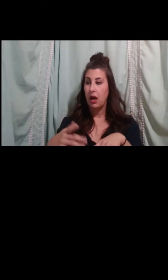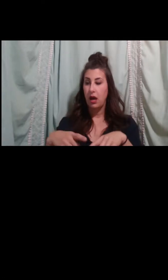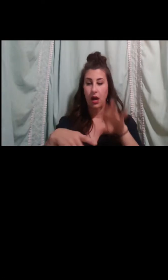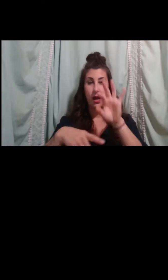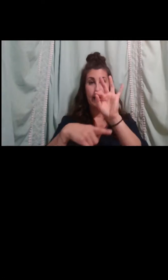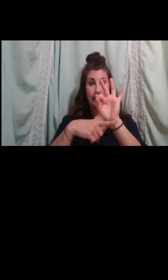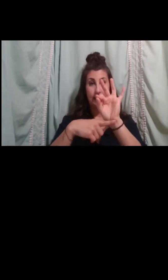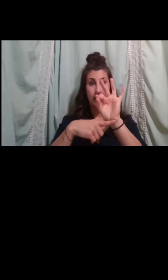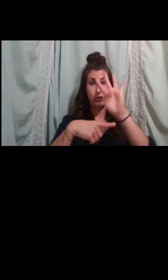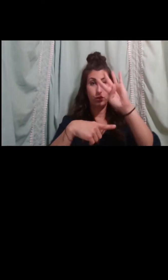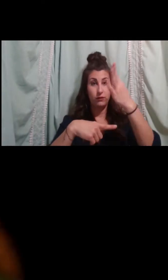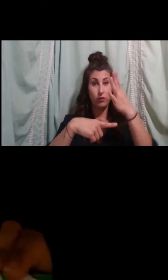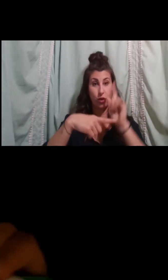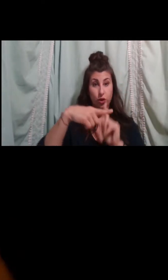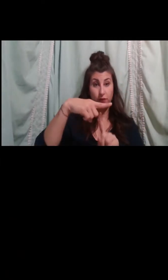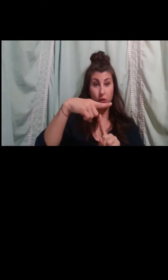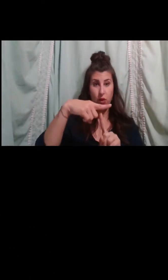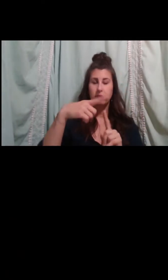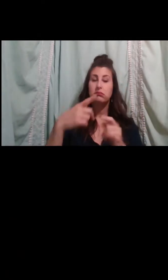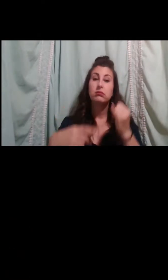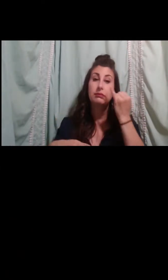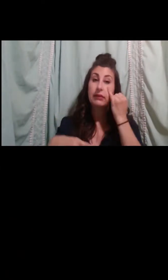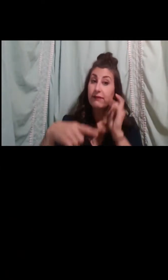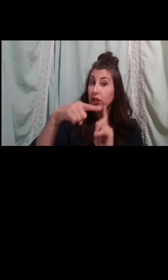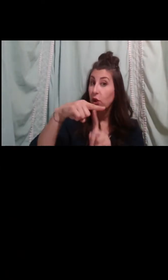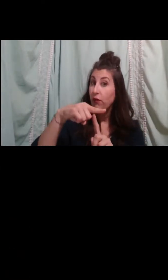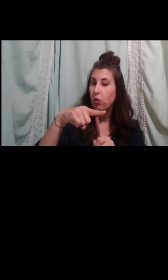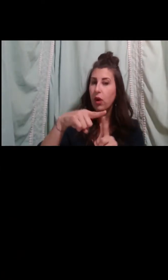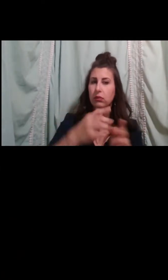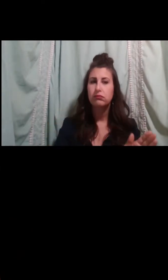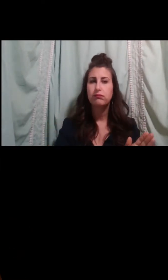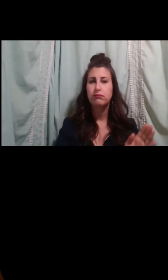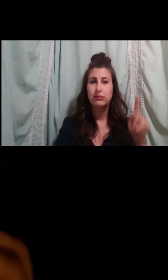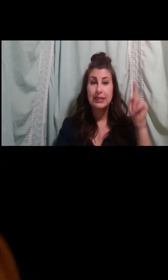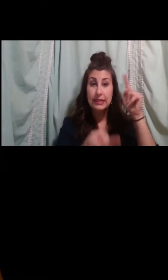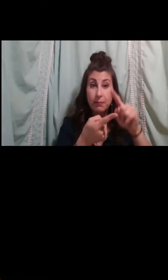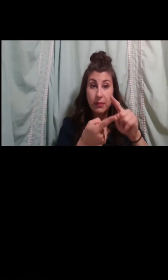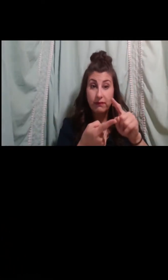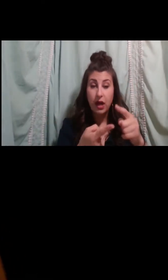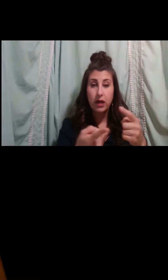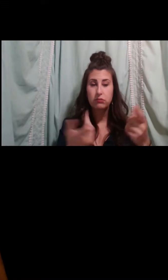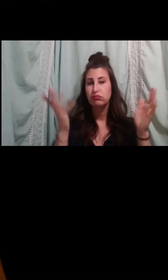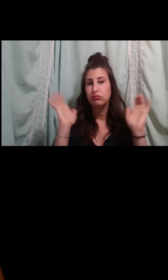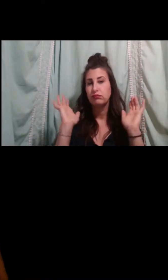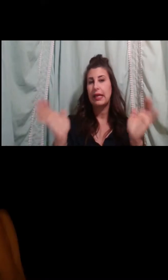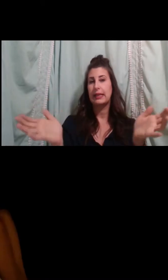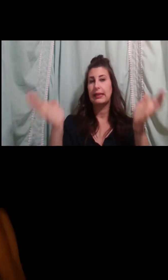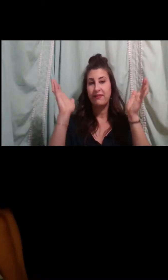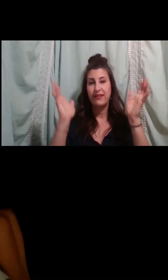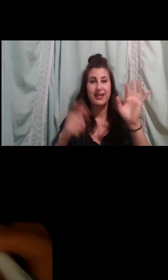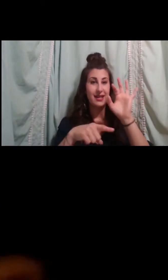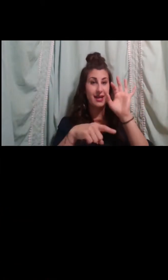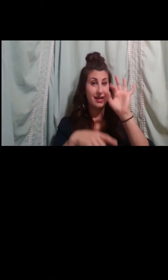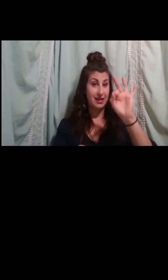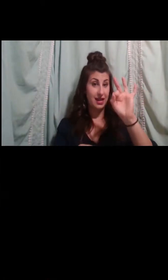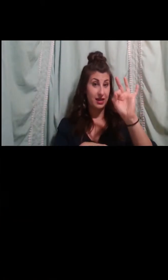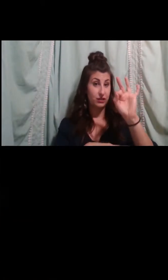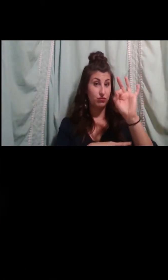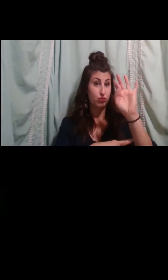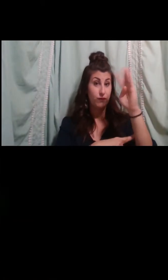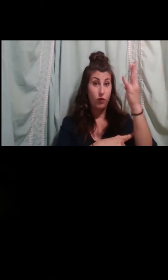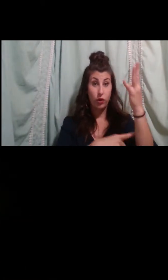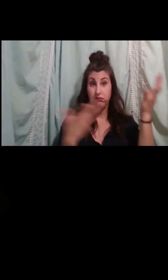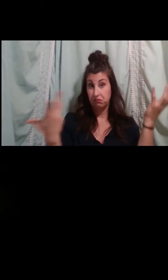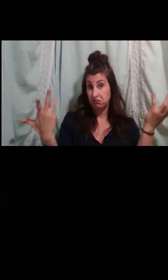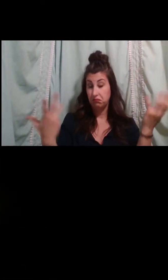have been 9 to the fourth over 1, but anything over 1, we want it simplified, just turn it into 9 to the